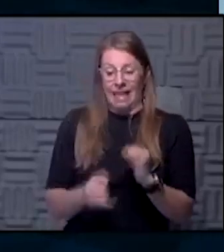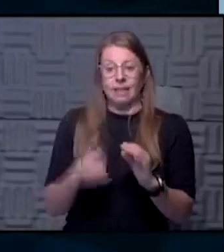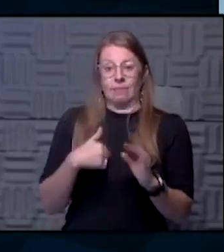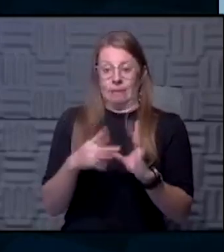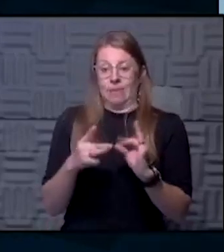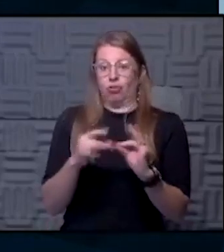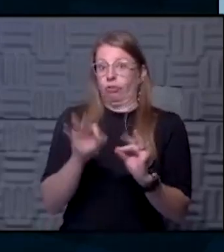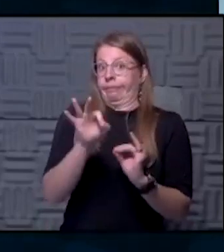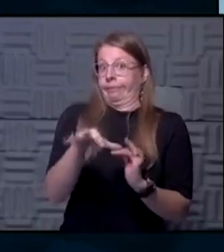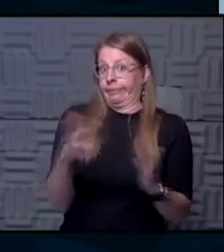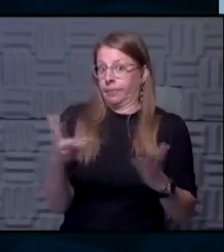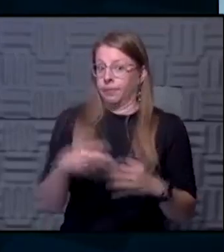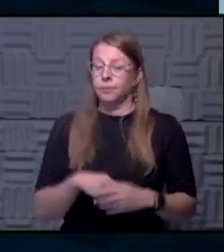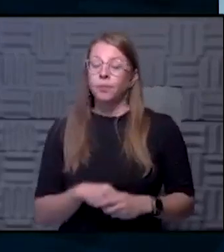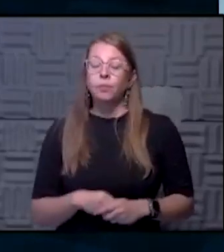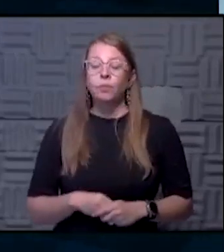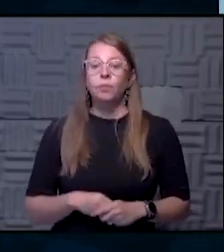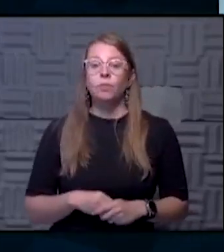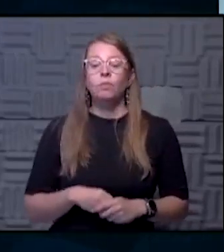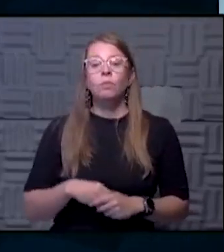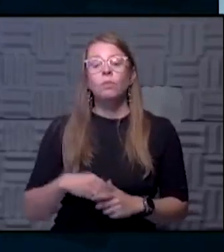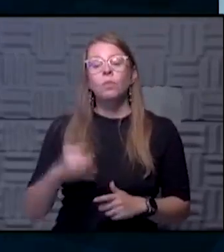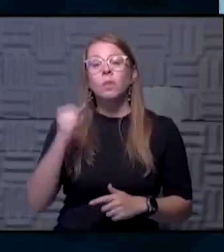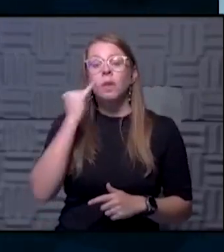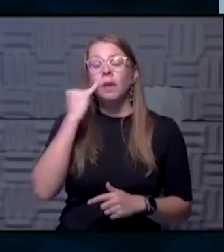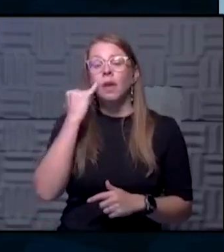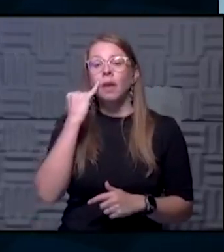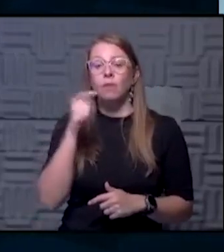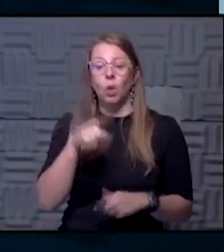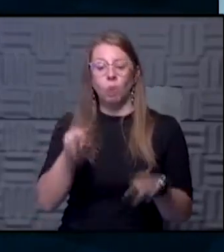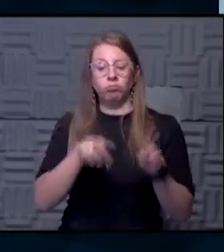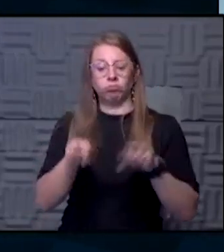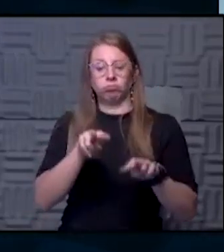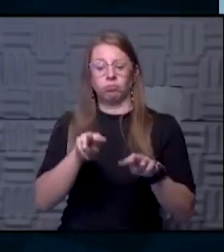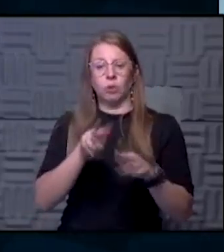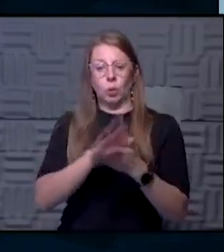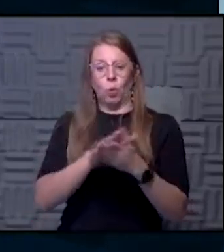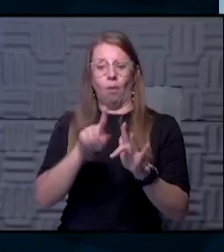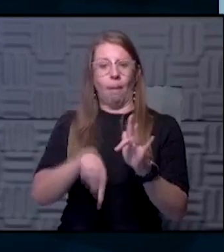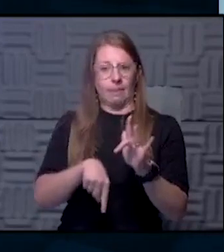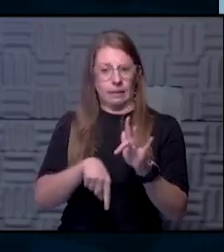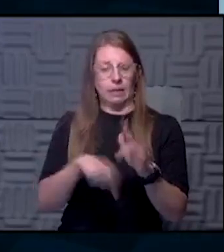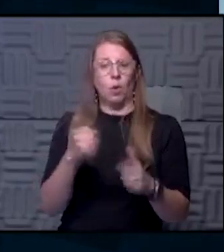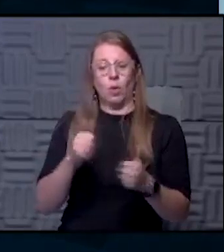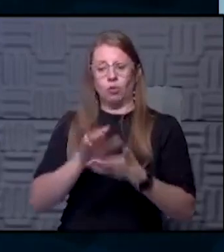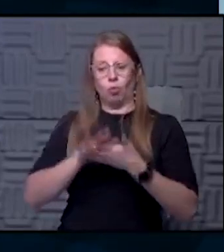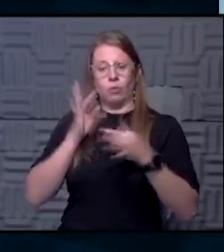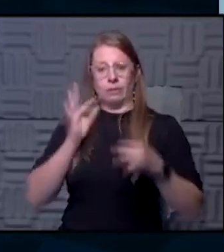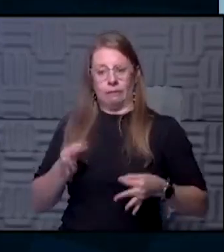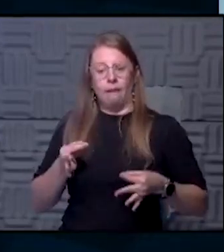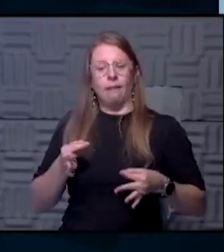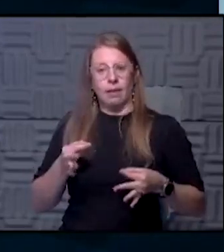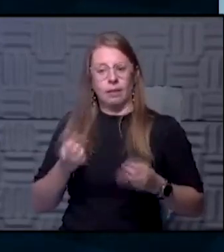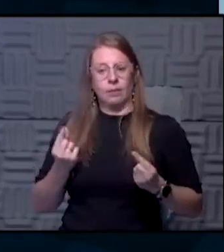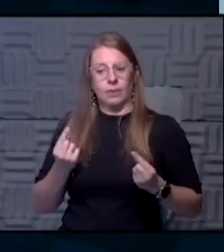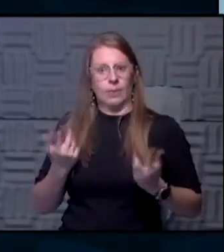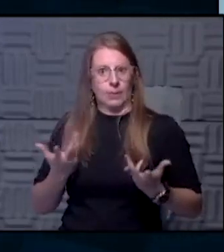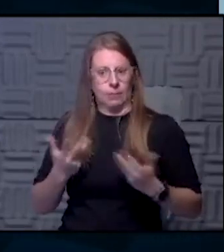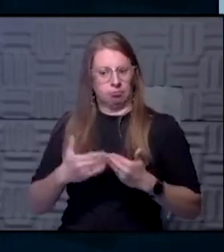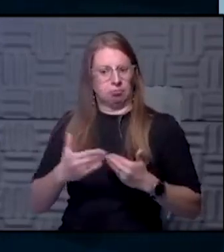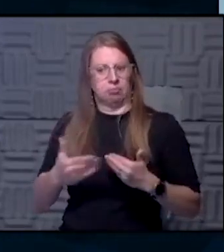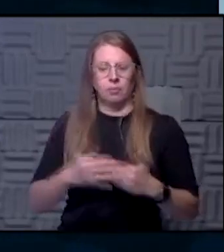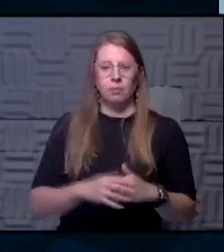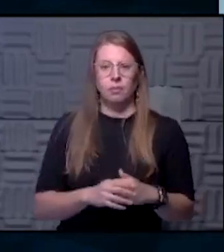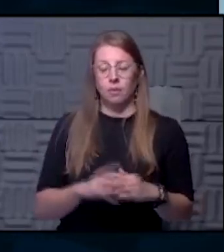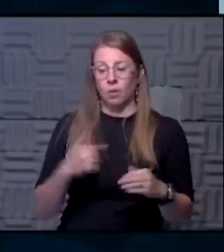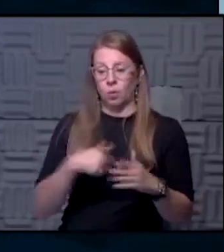mention is if you look at school absentee and what schools are deciding to do, when we started this